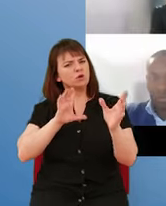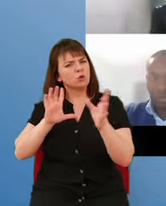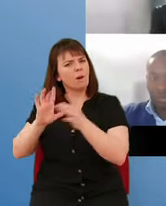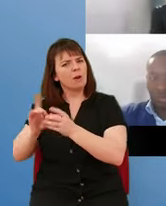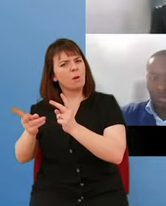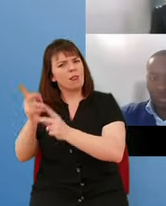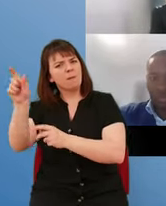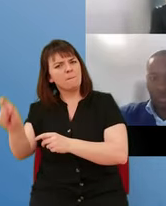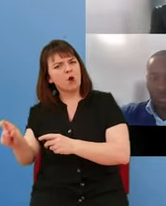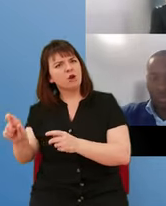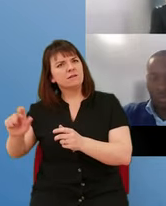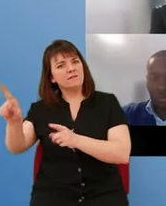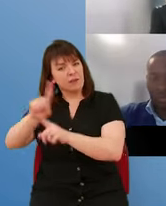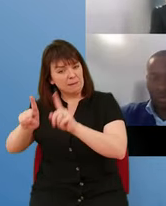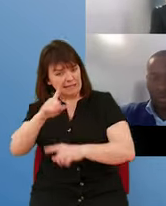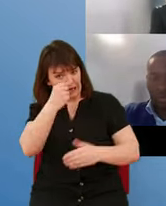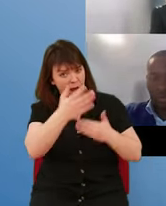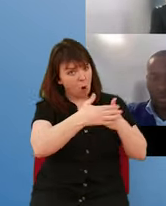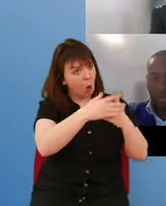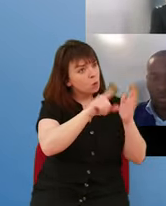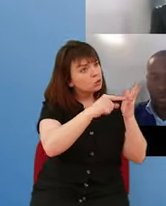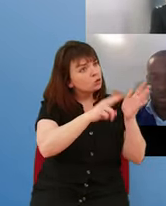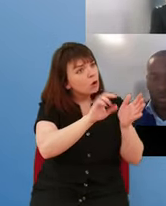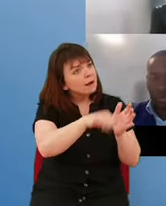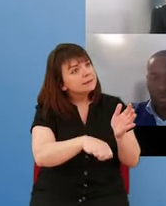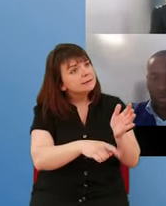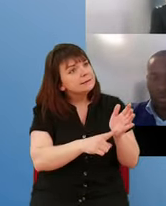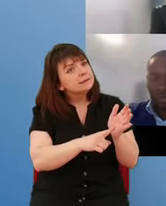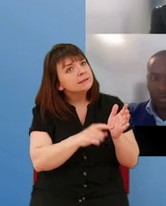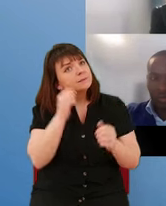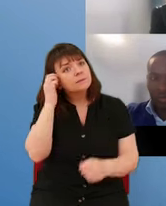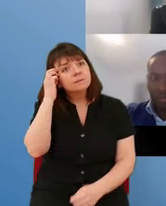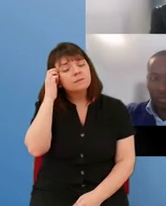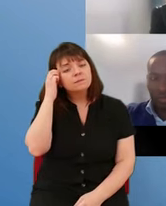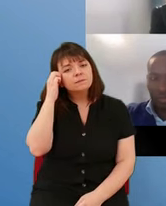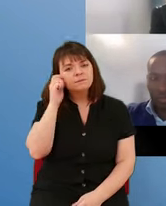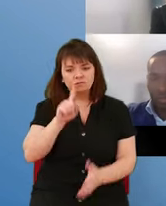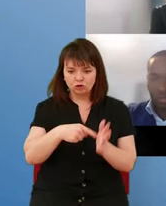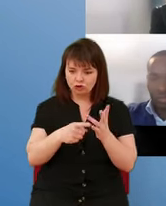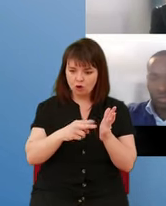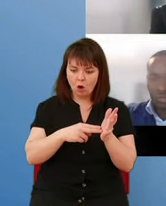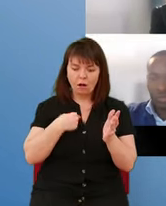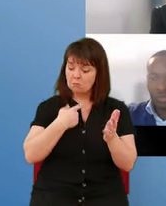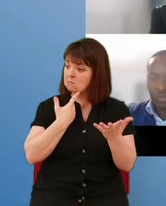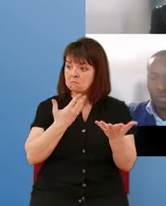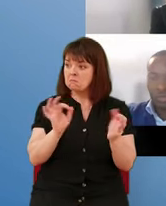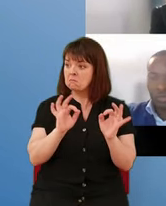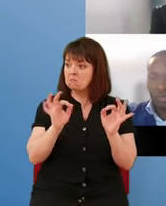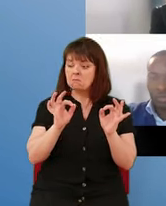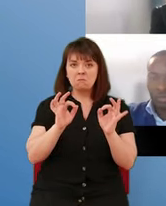I don't recall seeing anything on that, Doris, but Sadie's got a hand up. I don't know if it's in relation to that point.